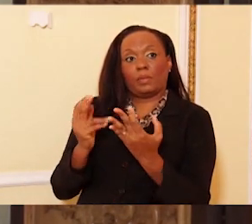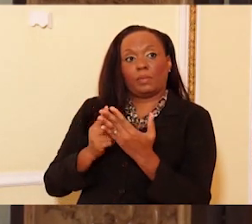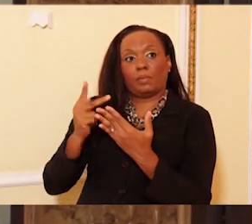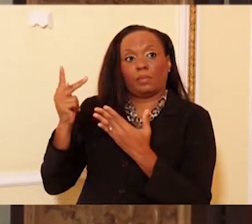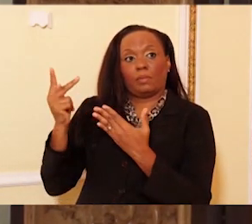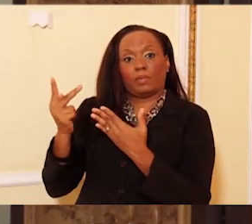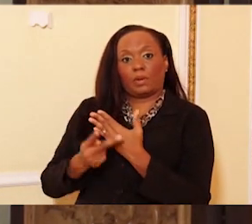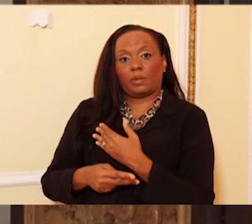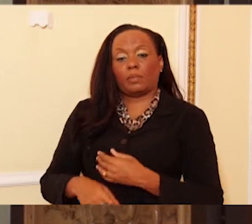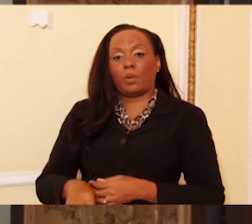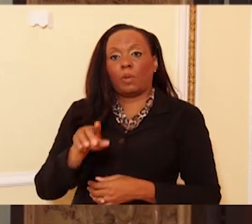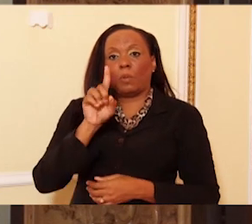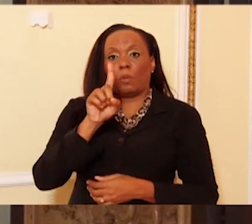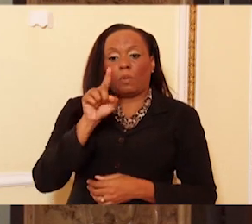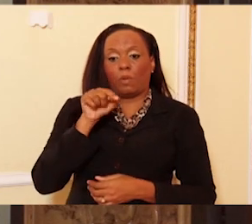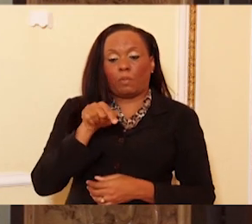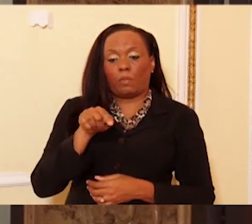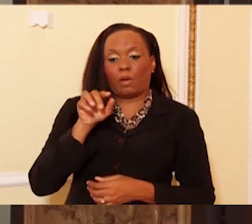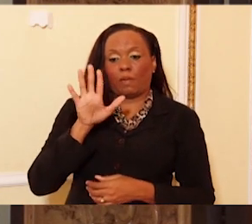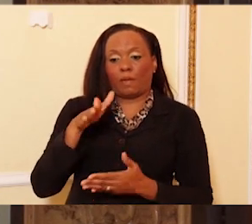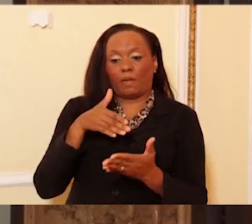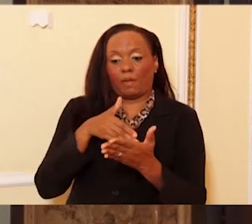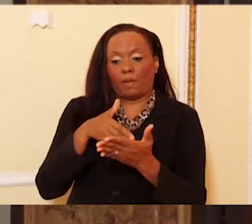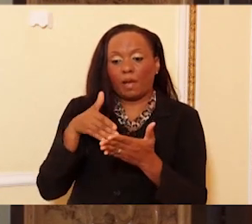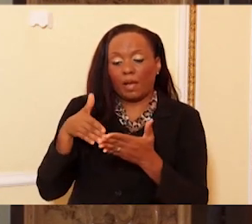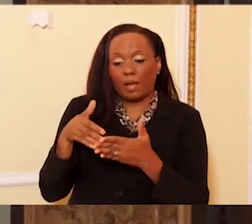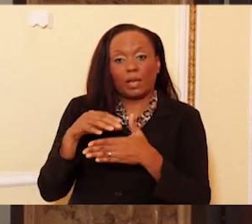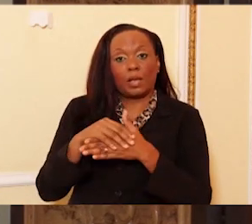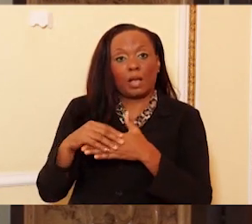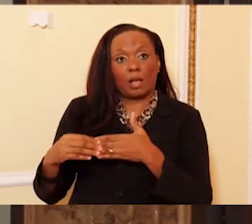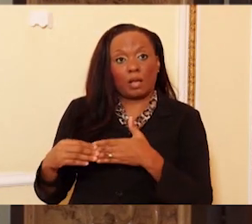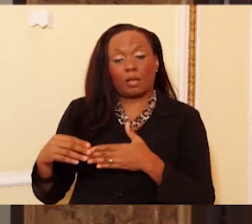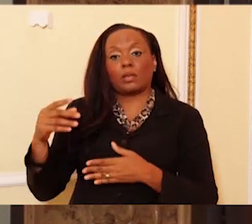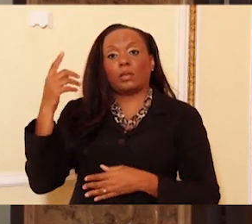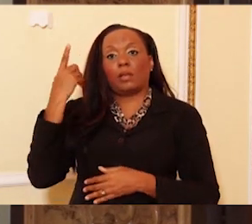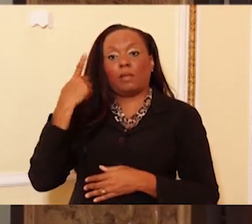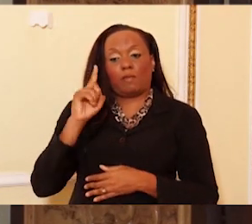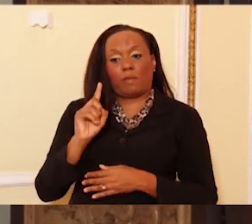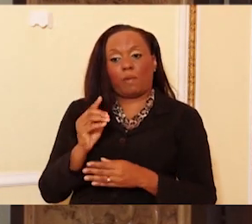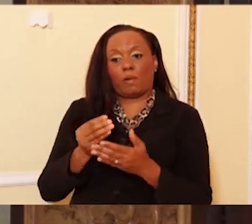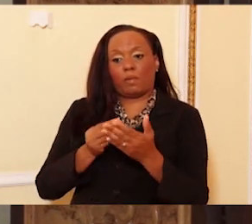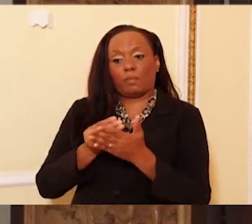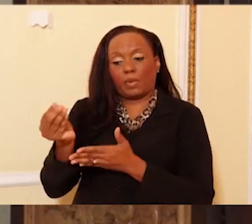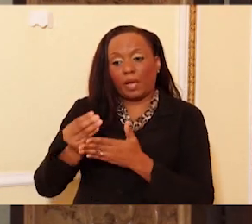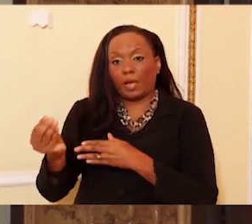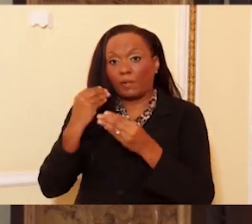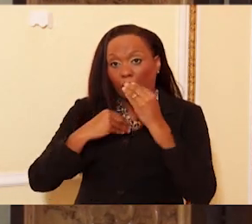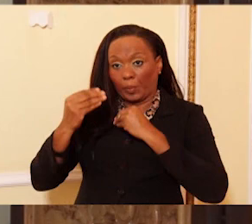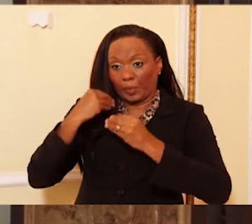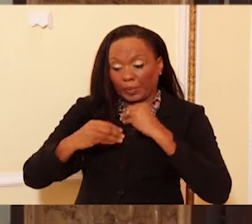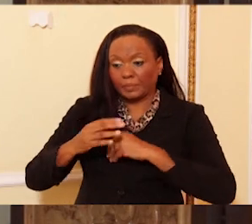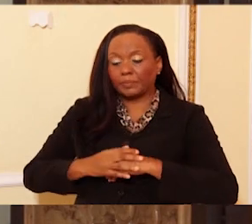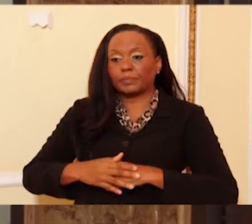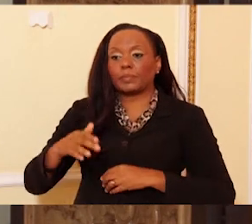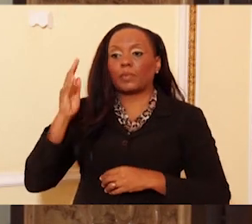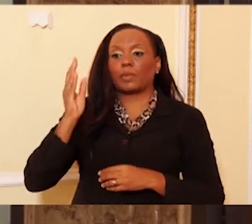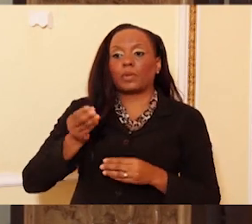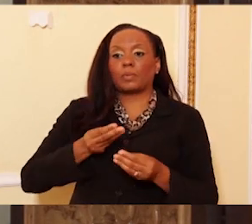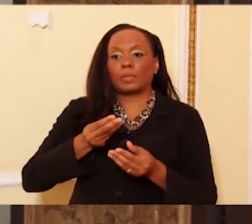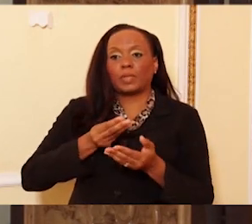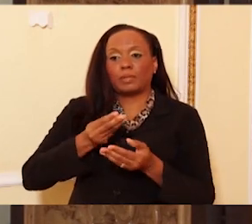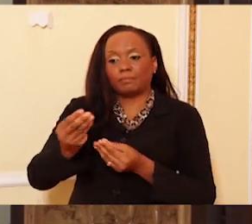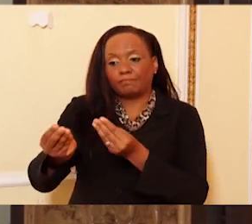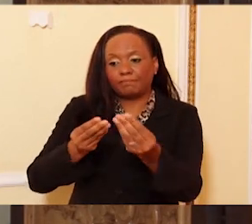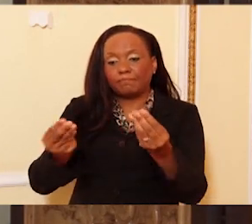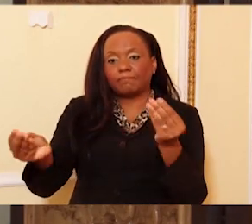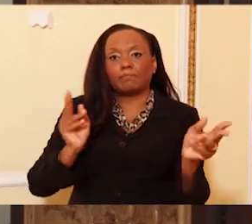$1.5 million worth of supermarket food vouchers are to be issued. These will be distributed in the next